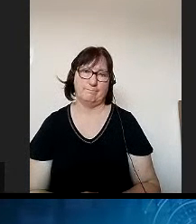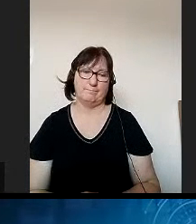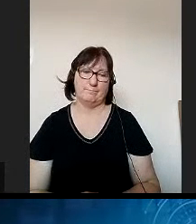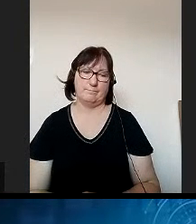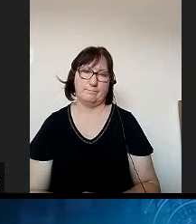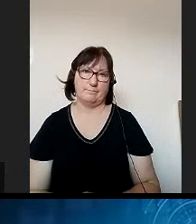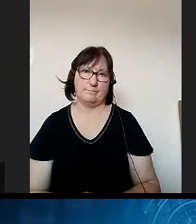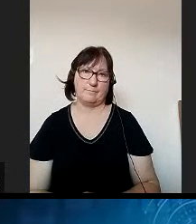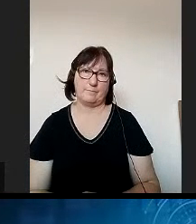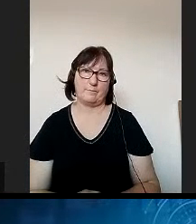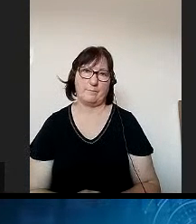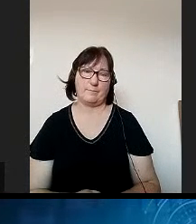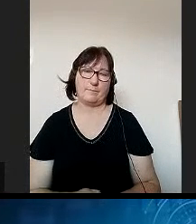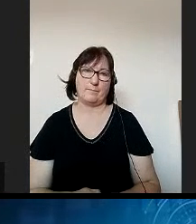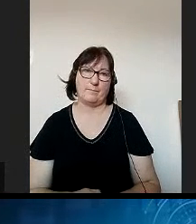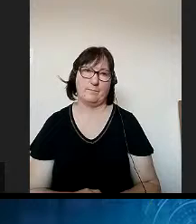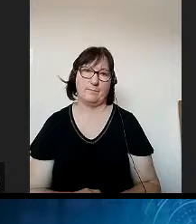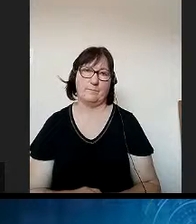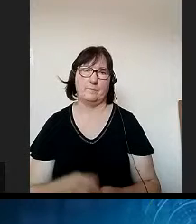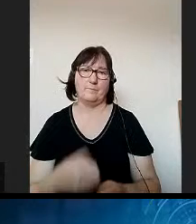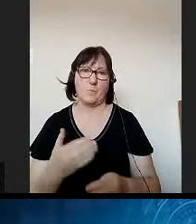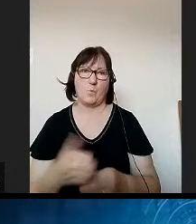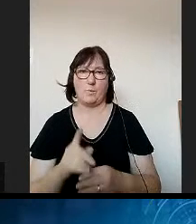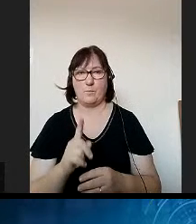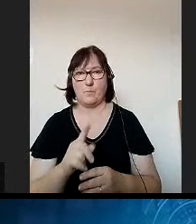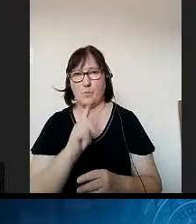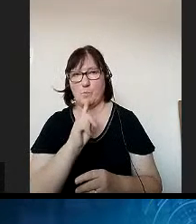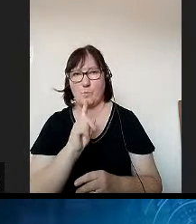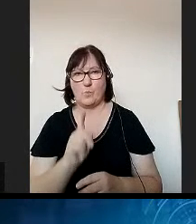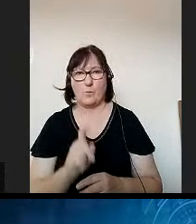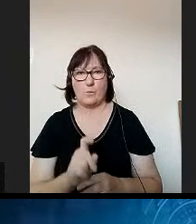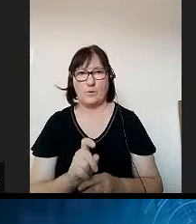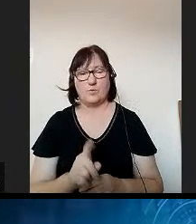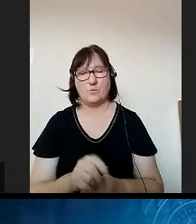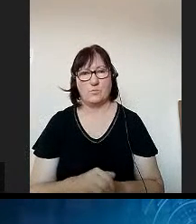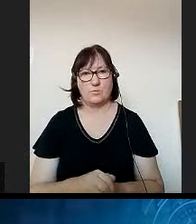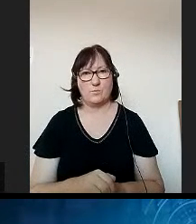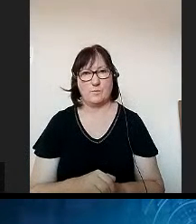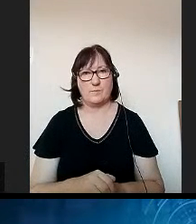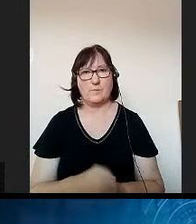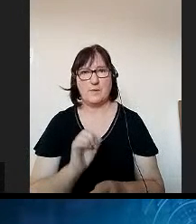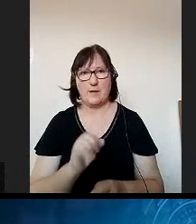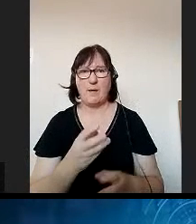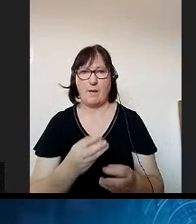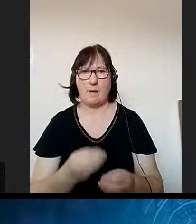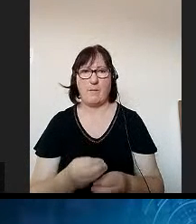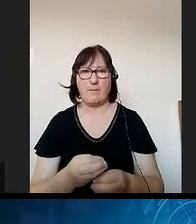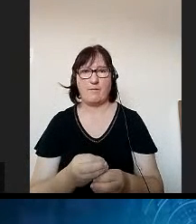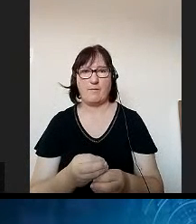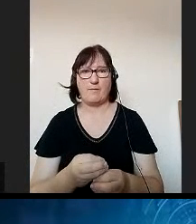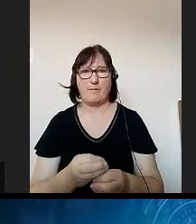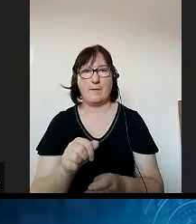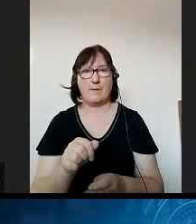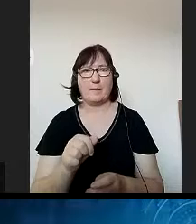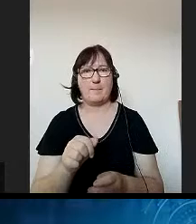next question from Marcus. He's asking, is there an expiry on a tariff determination?